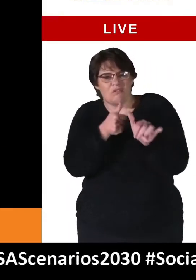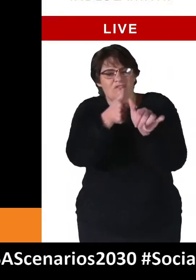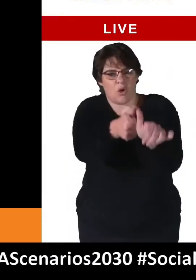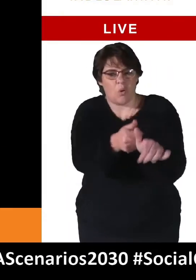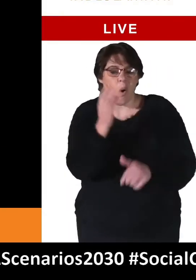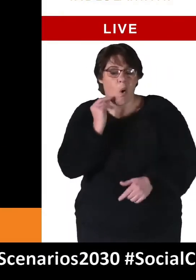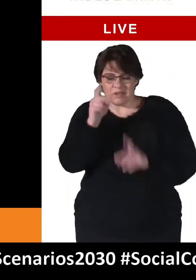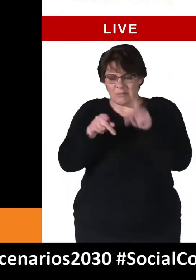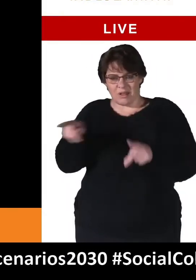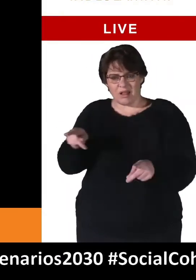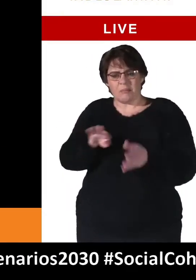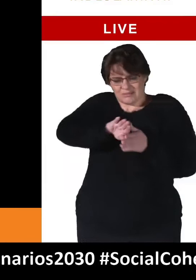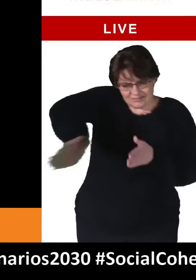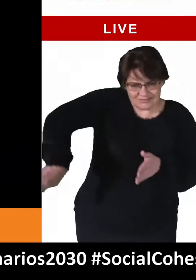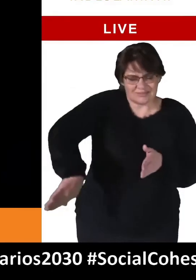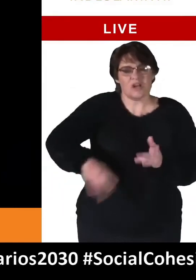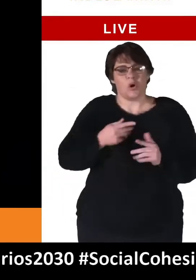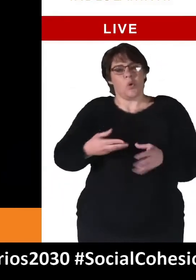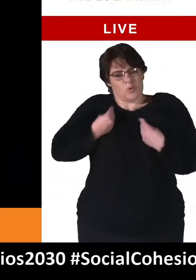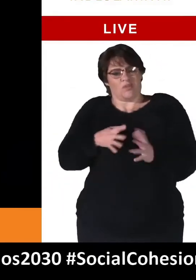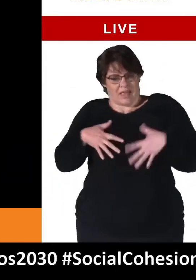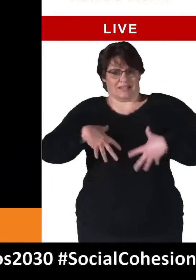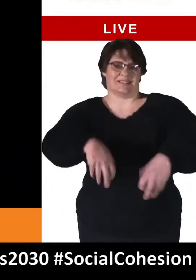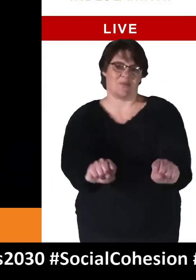amongst us, including me, we must get out of the way.